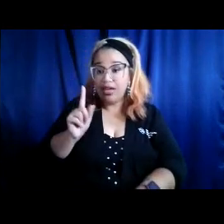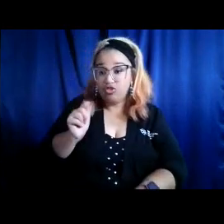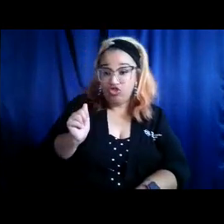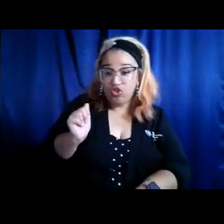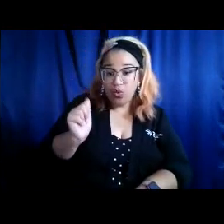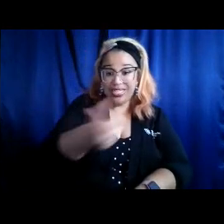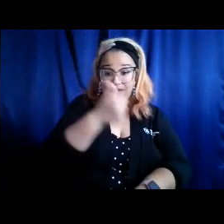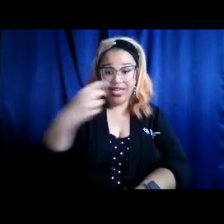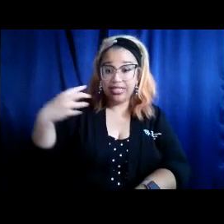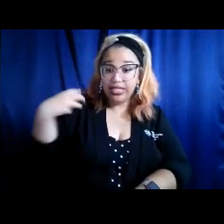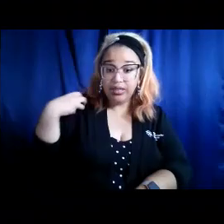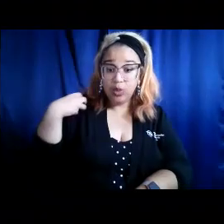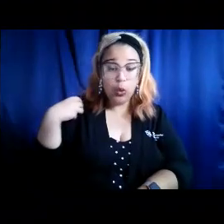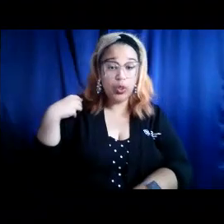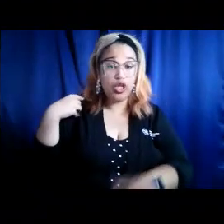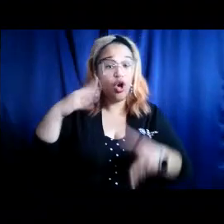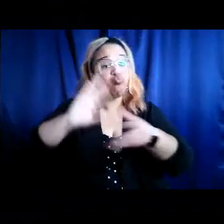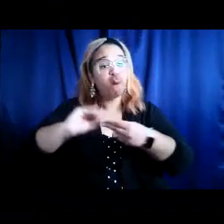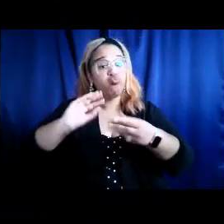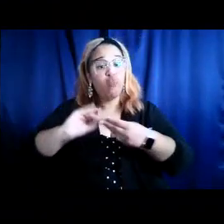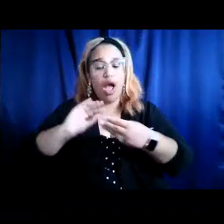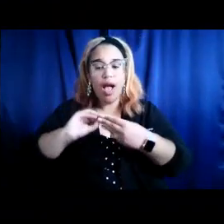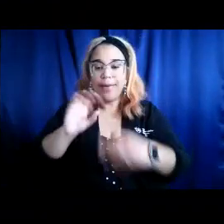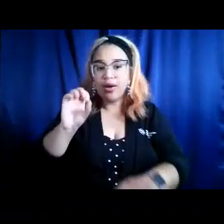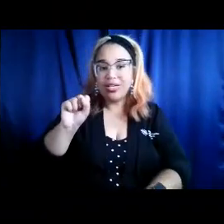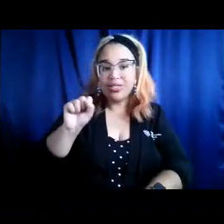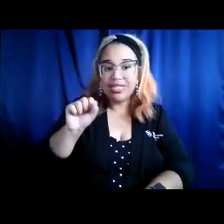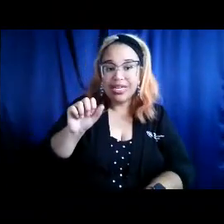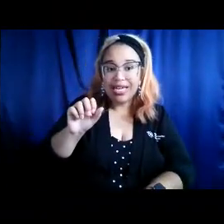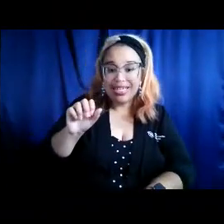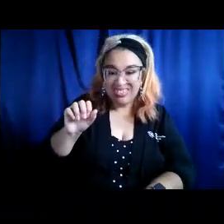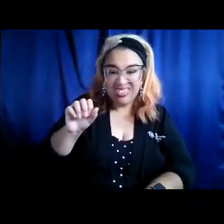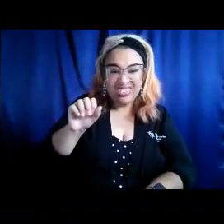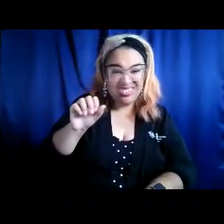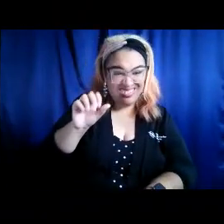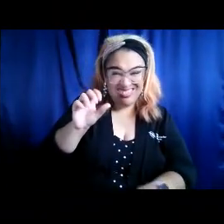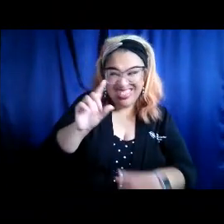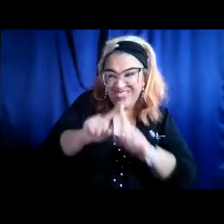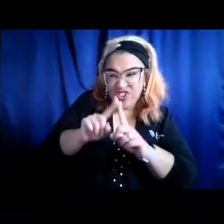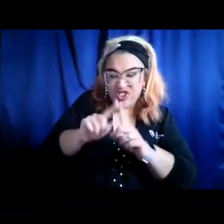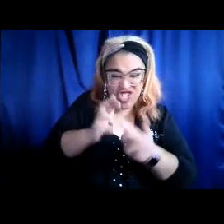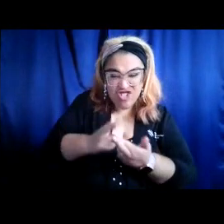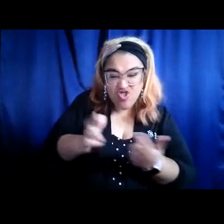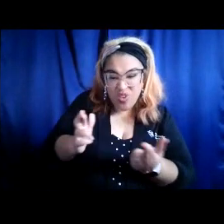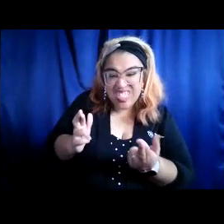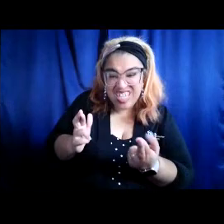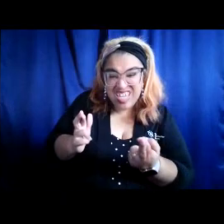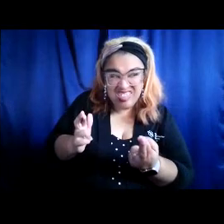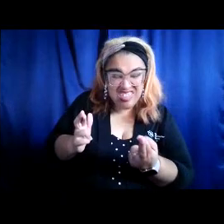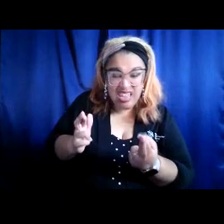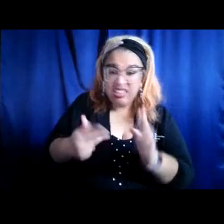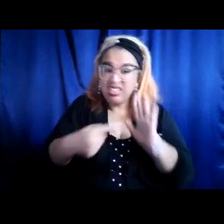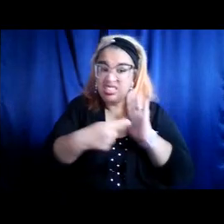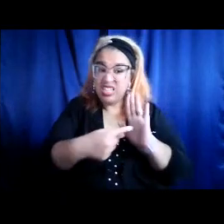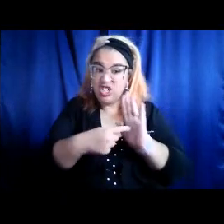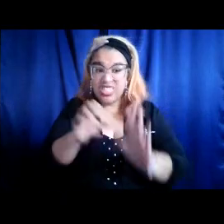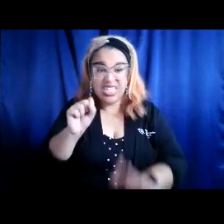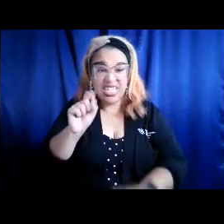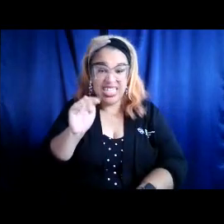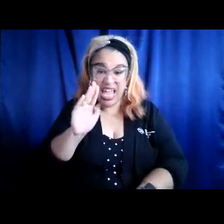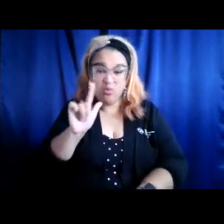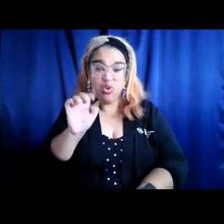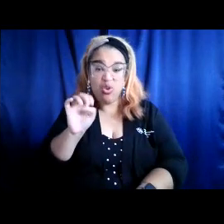and their families. To help us understand how these accounts work and how employers can get involved,